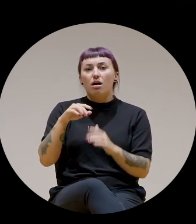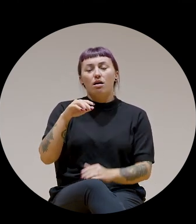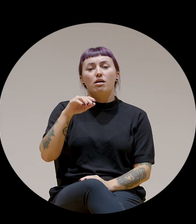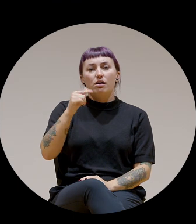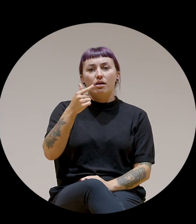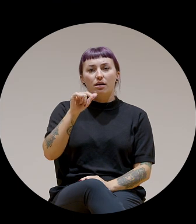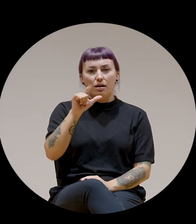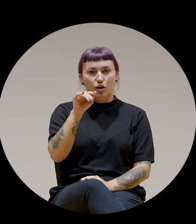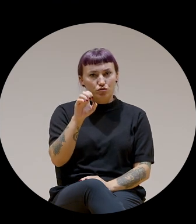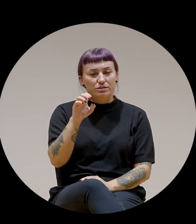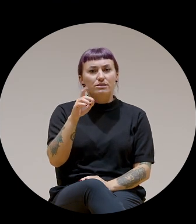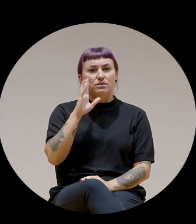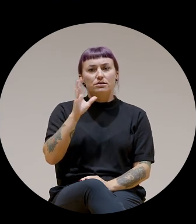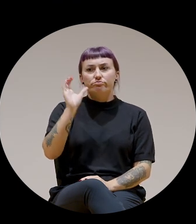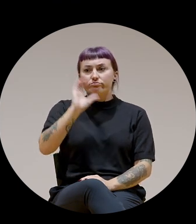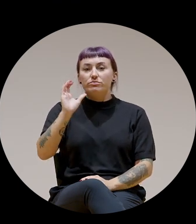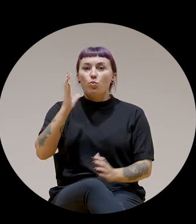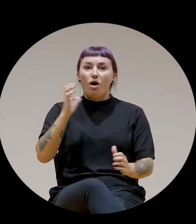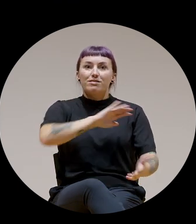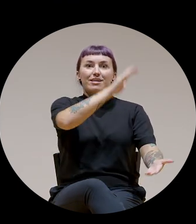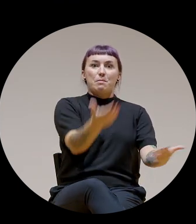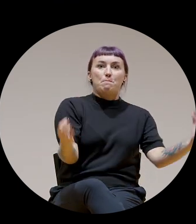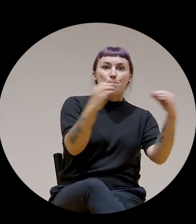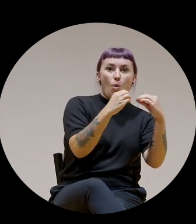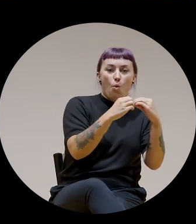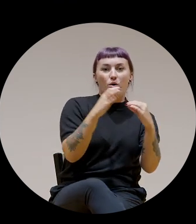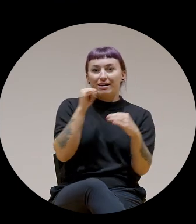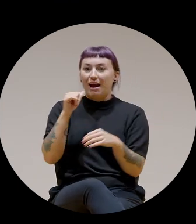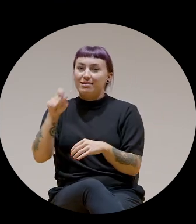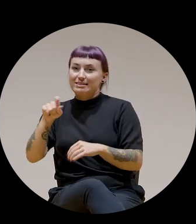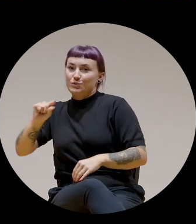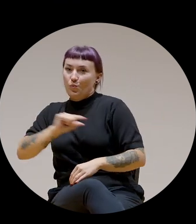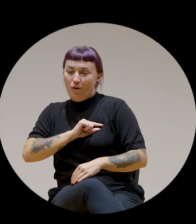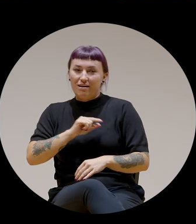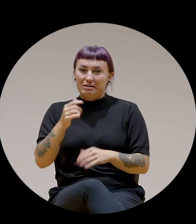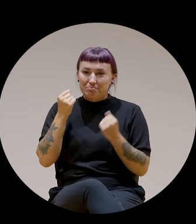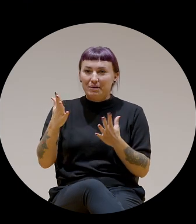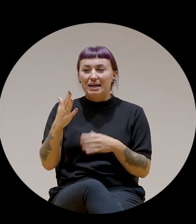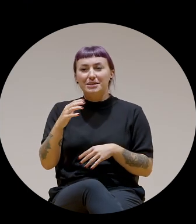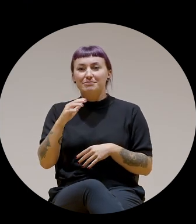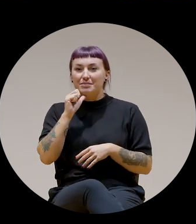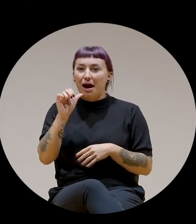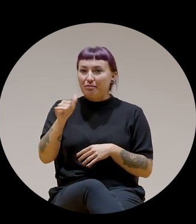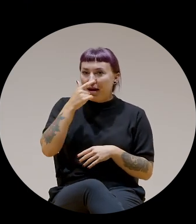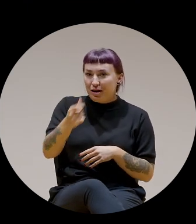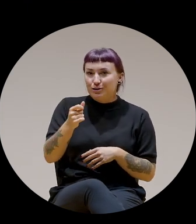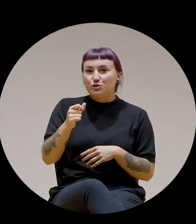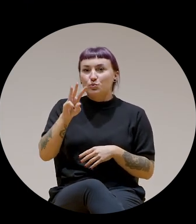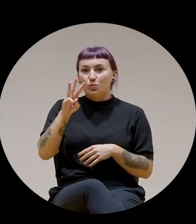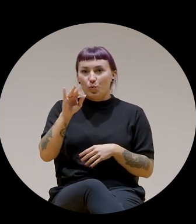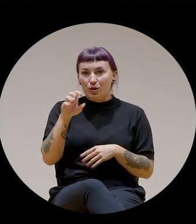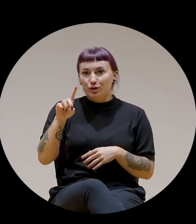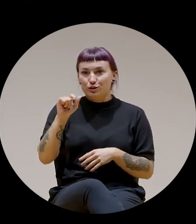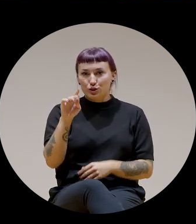Mr. Gilcrease sought quantity over quality. There are a lot of not very interesting Willard Stone wood sculptures in